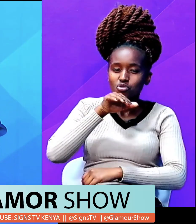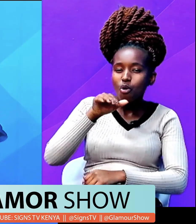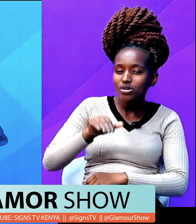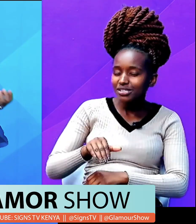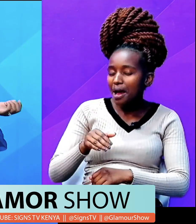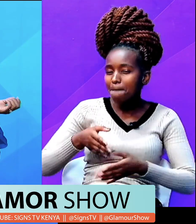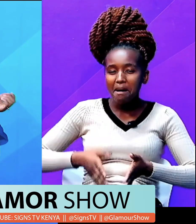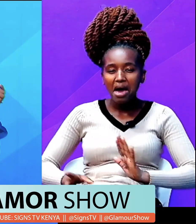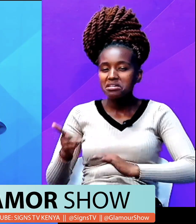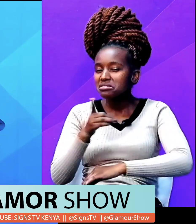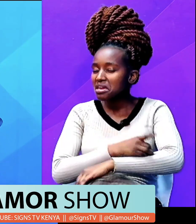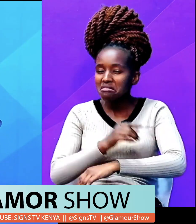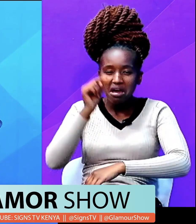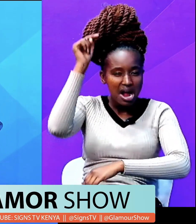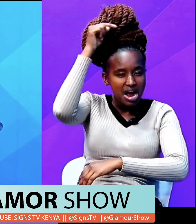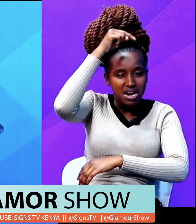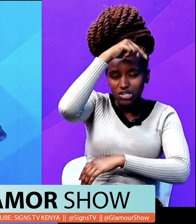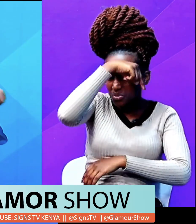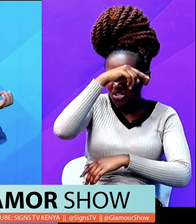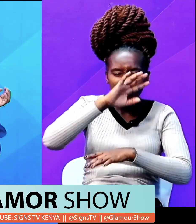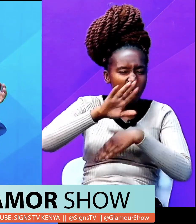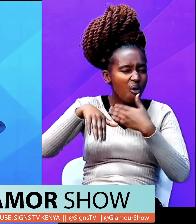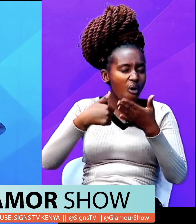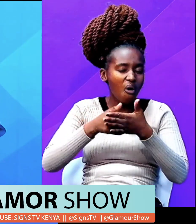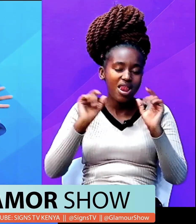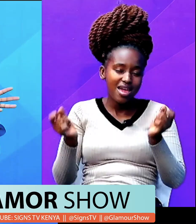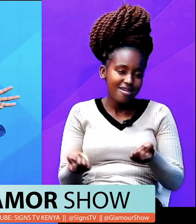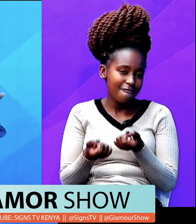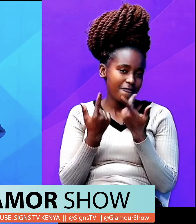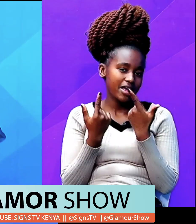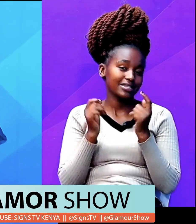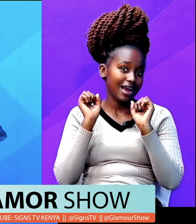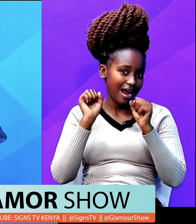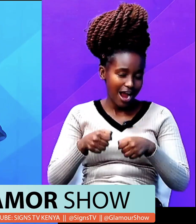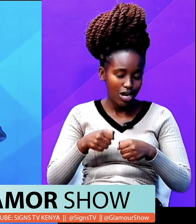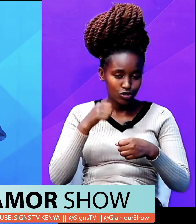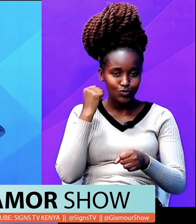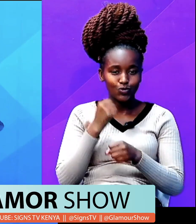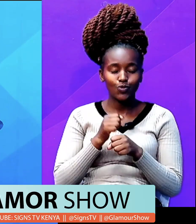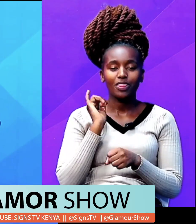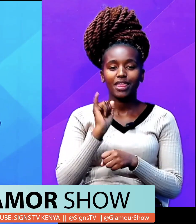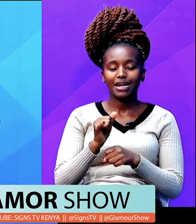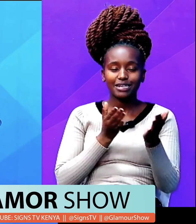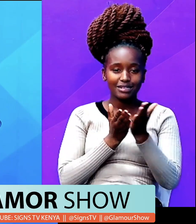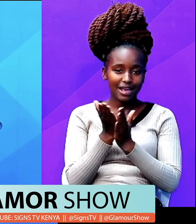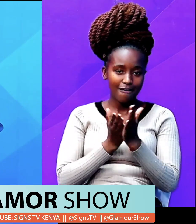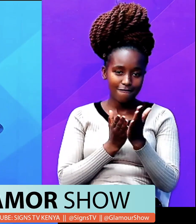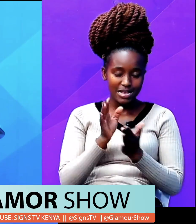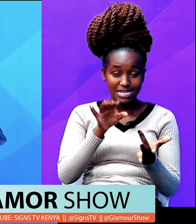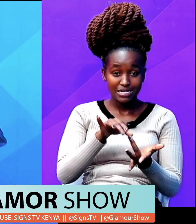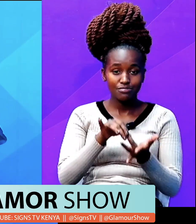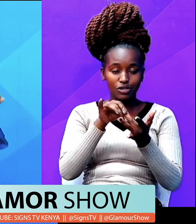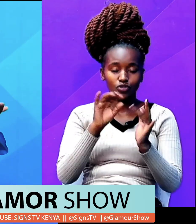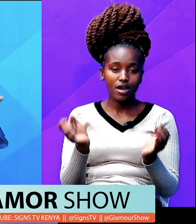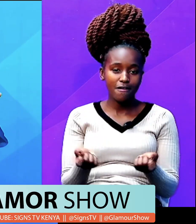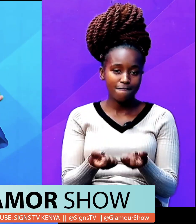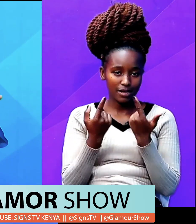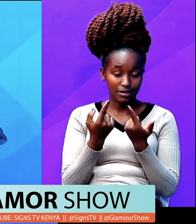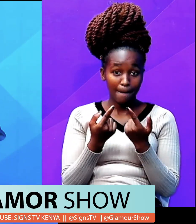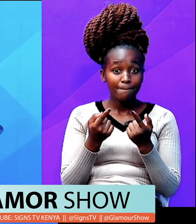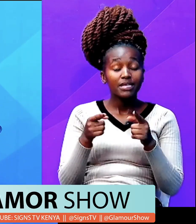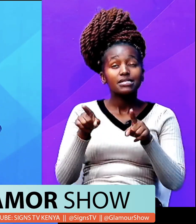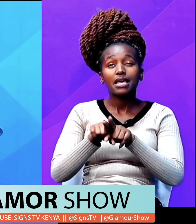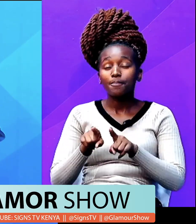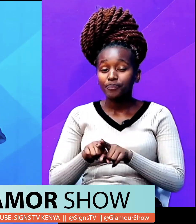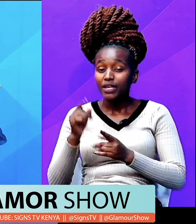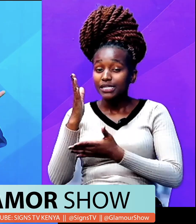shoot, graduation, engagement, such events, special event. Yeah, so it depends also with the client.